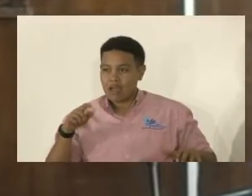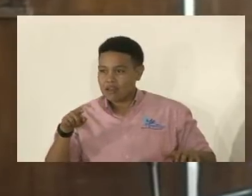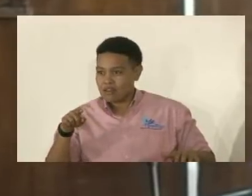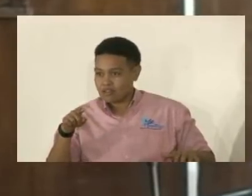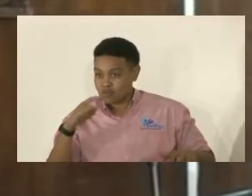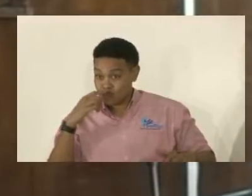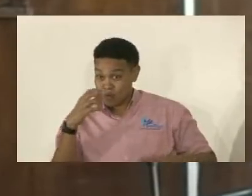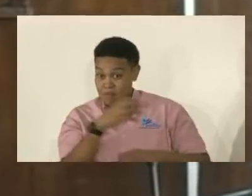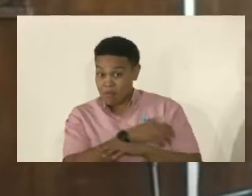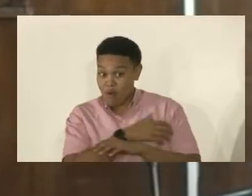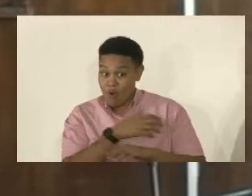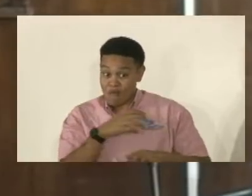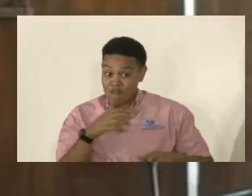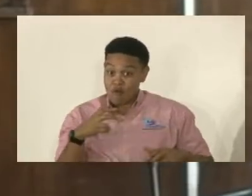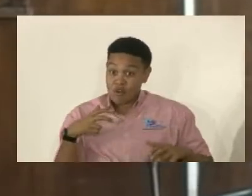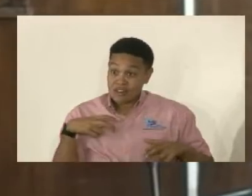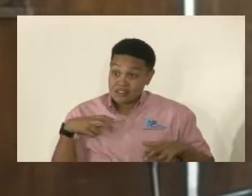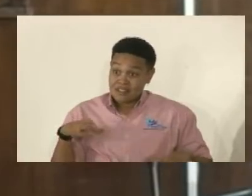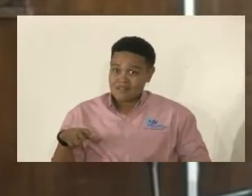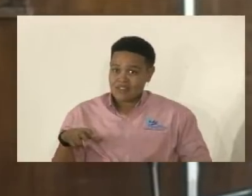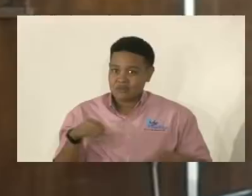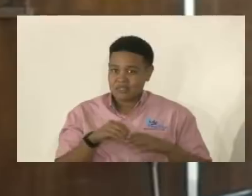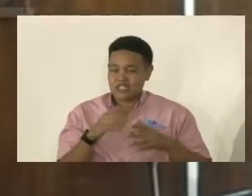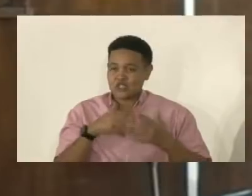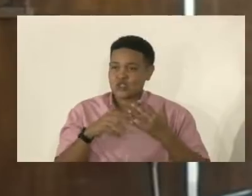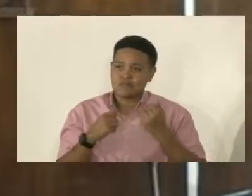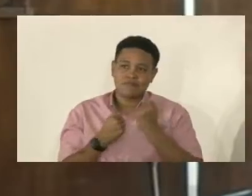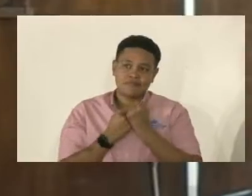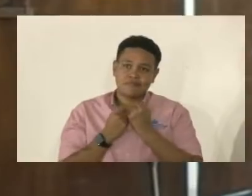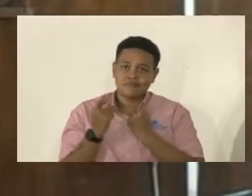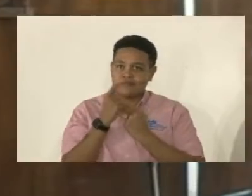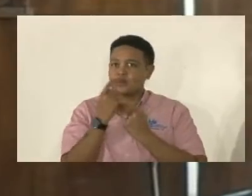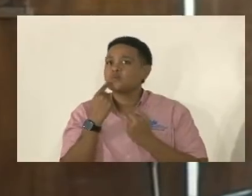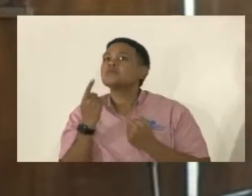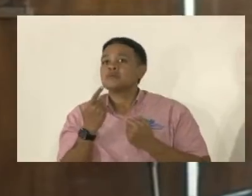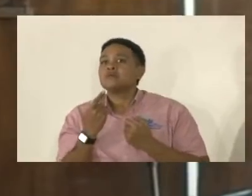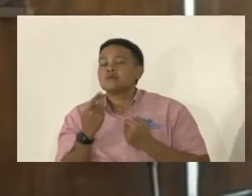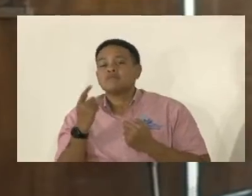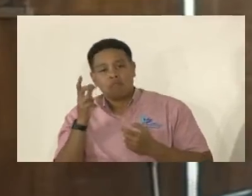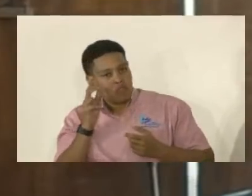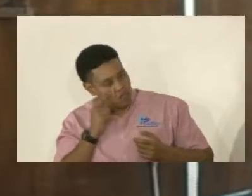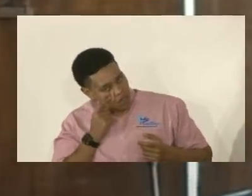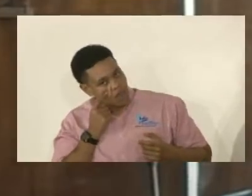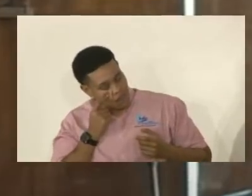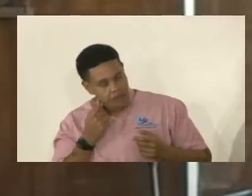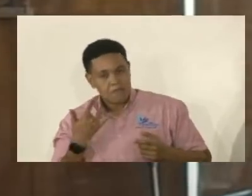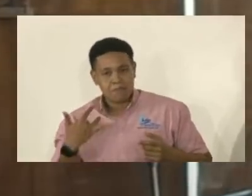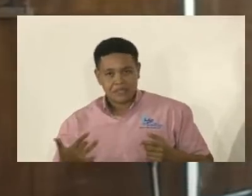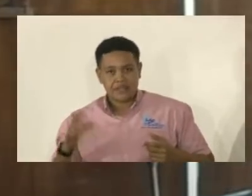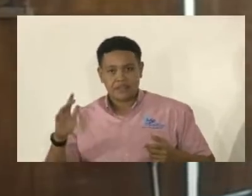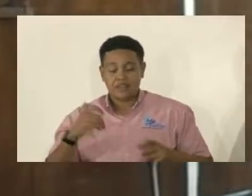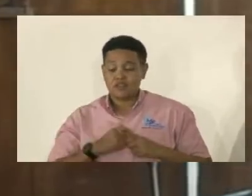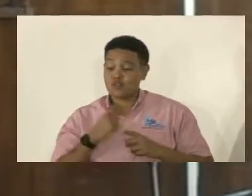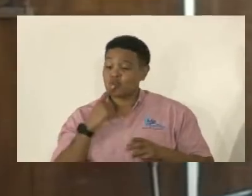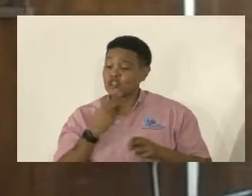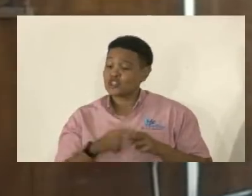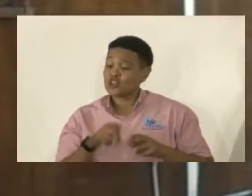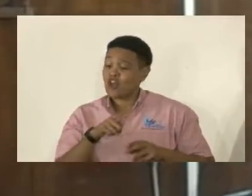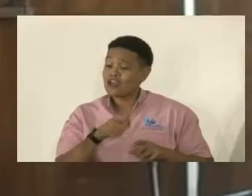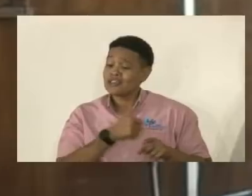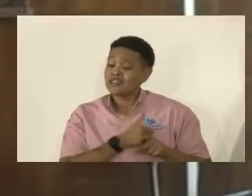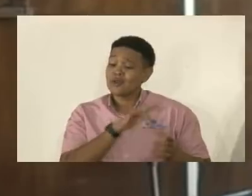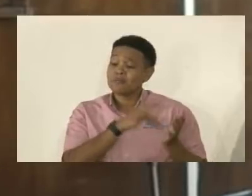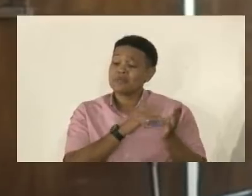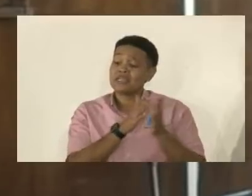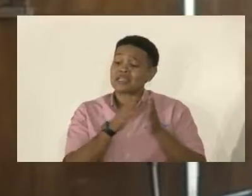in the society. So in the short to medium term, such an administration may